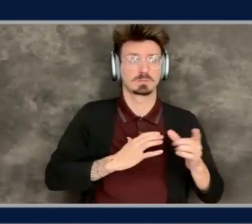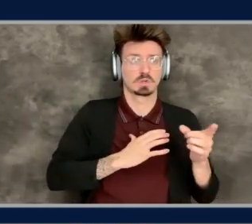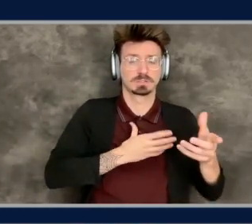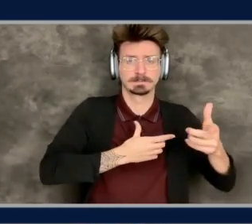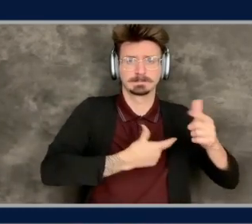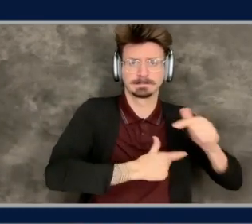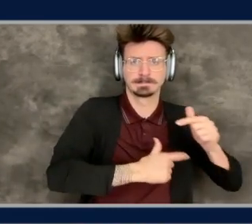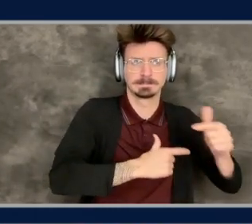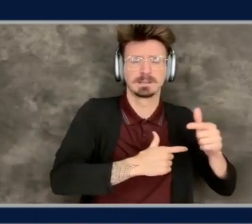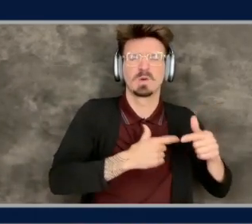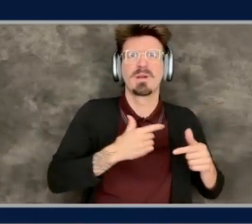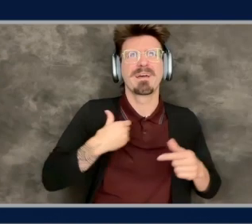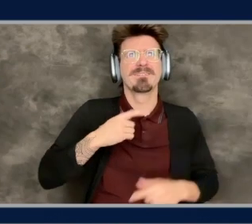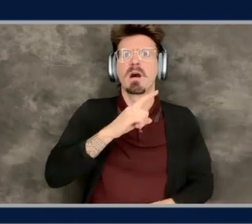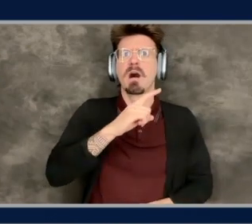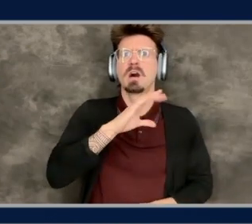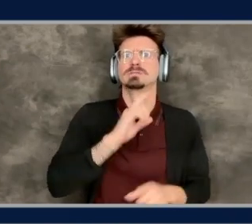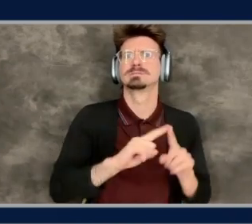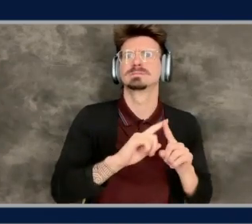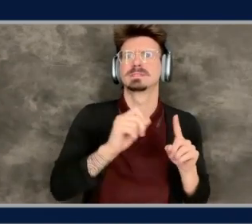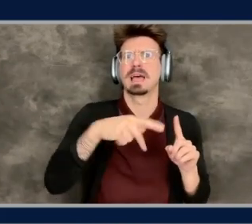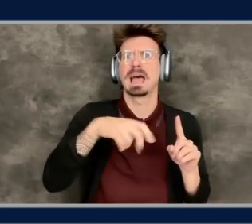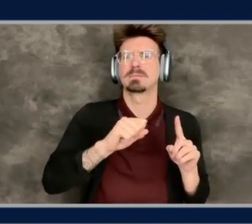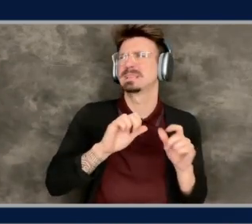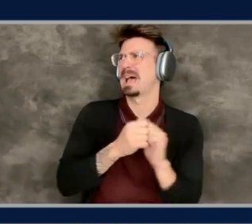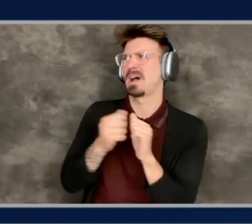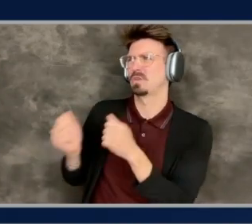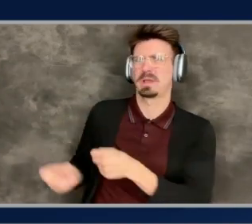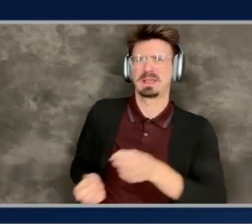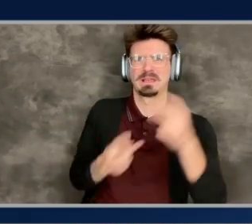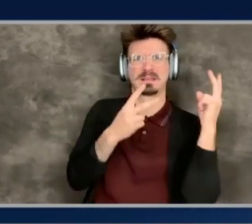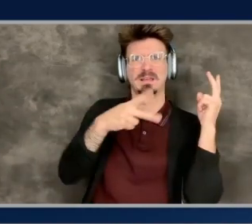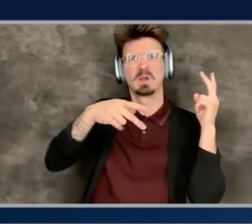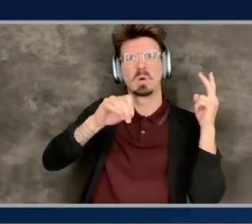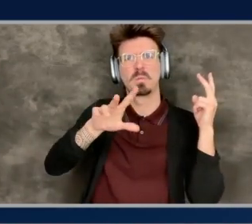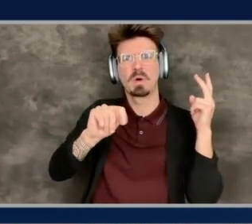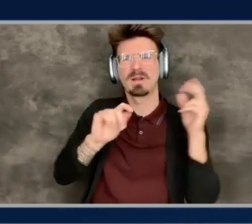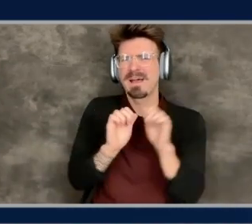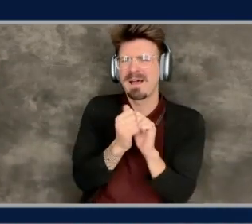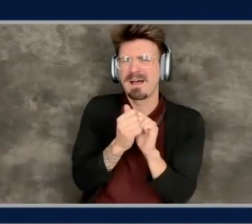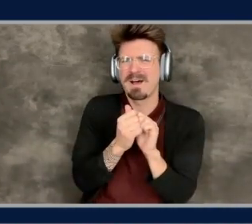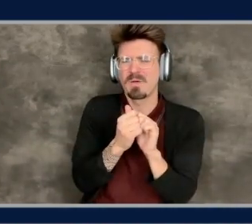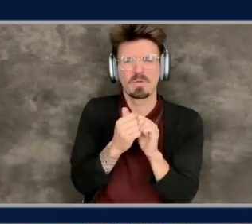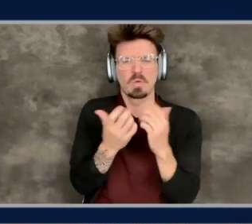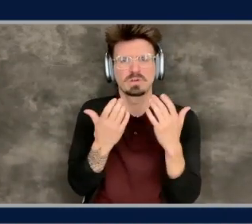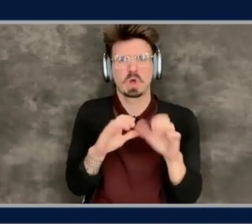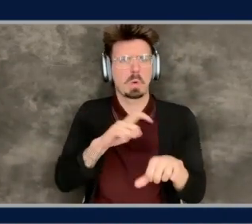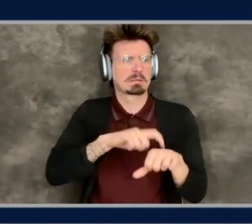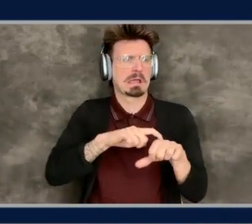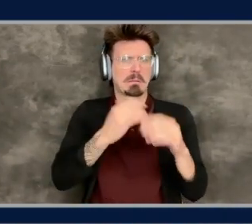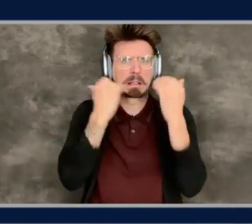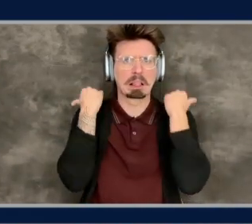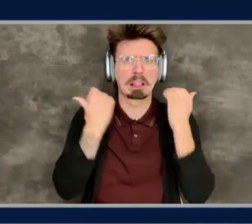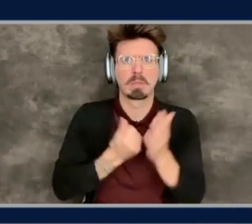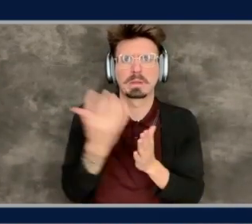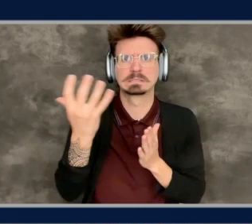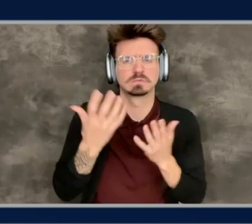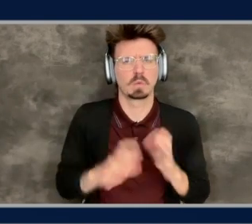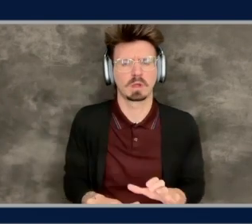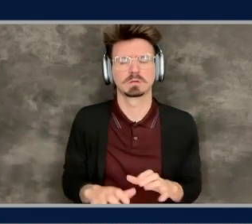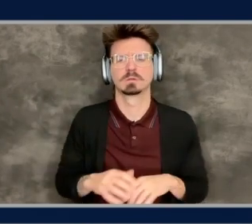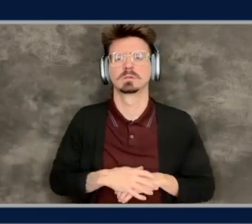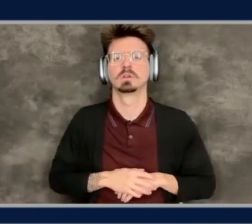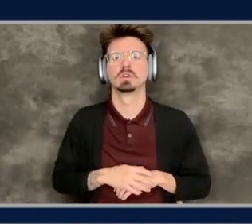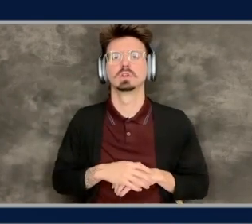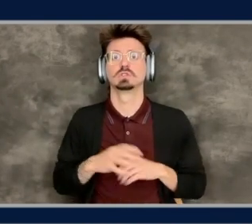are you going to port it? And we don't want to assign dedicated developer time. So what we are going to do is we are going to start a demo here